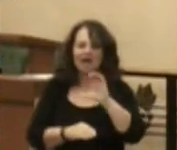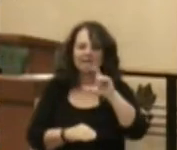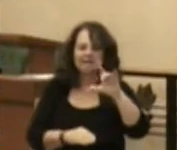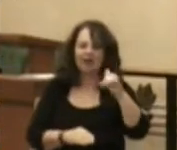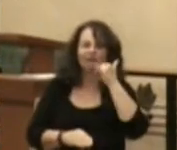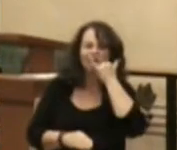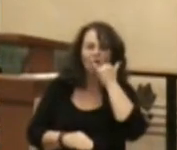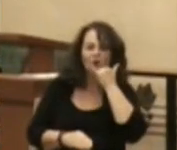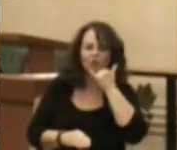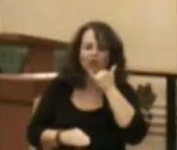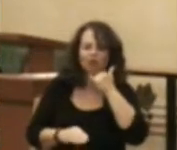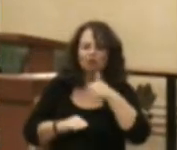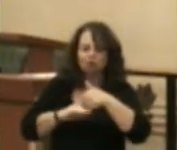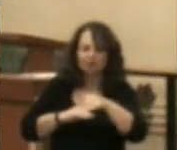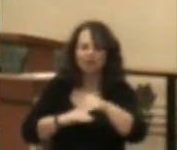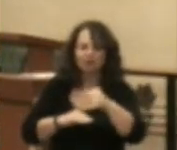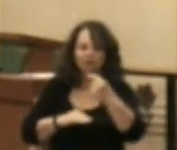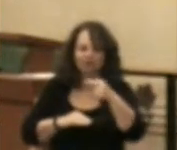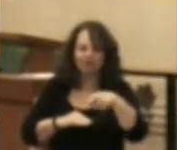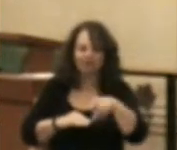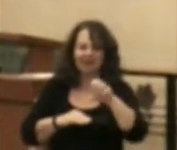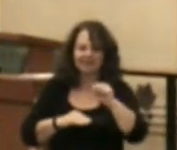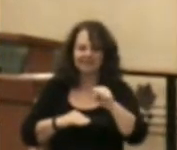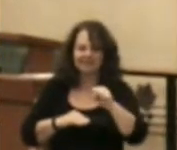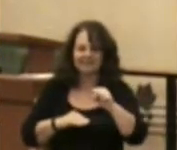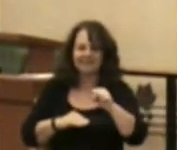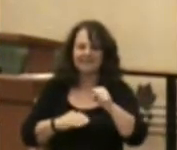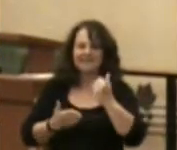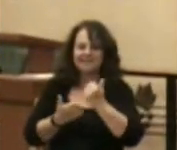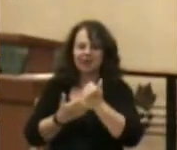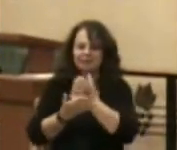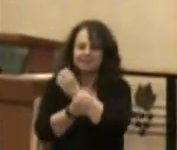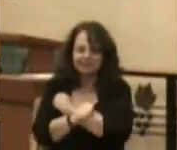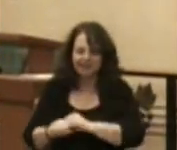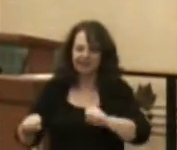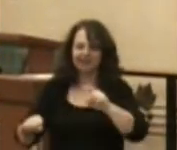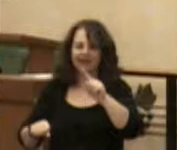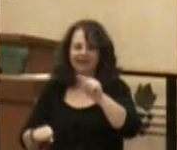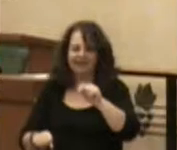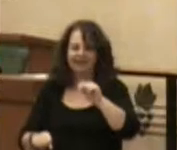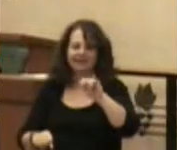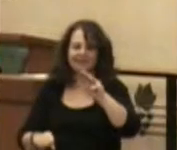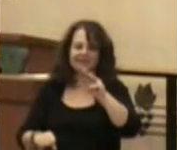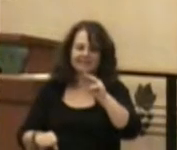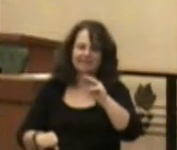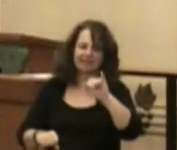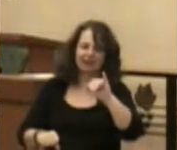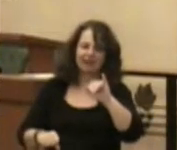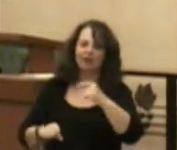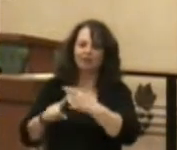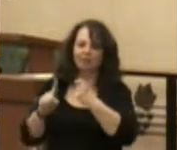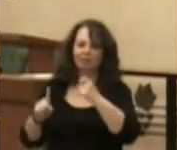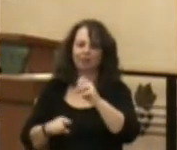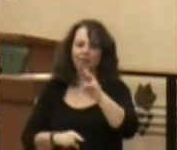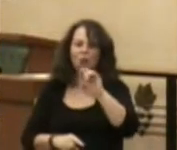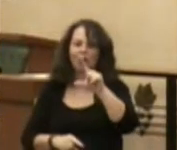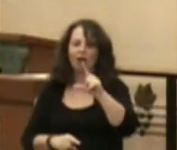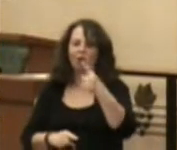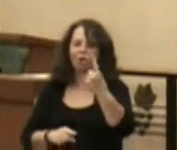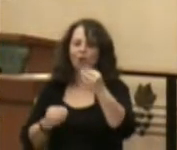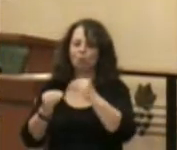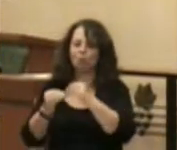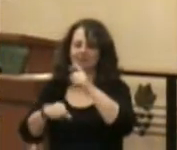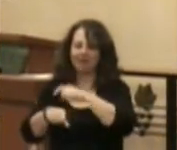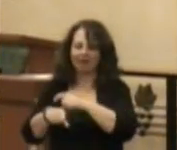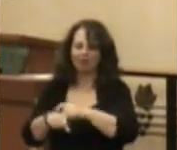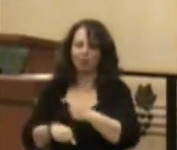personnel who would come and rescue Timmy from the well one more time. One of the episodes, Timmy came home from